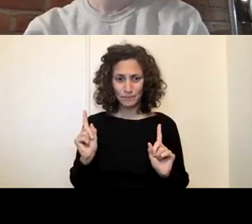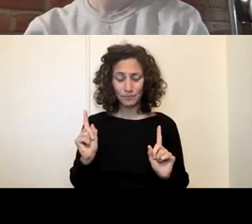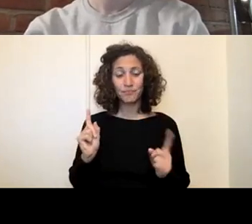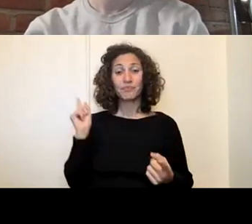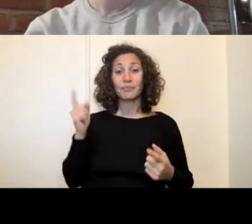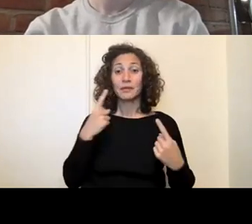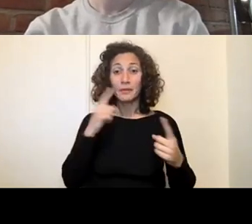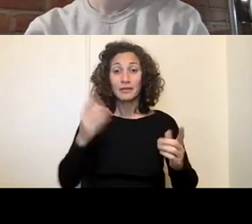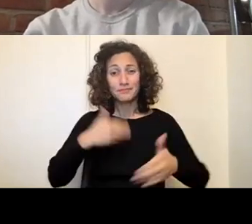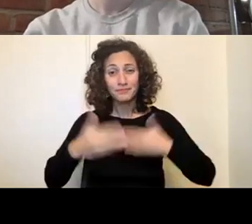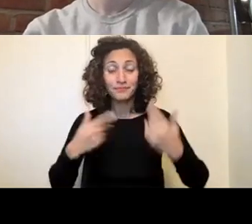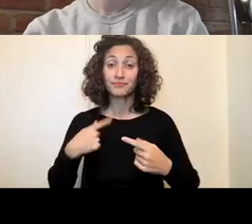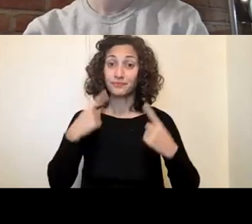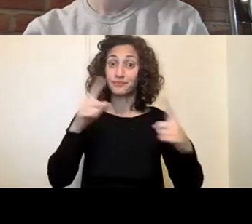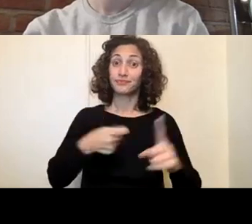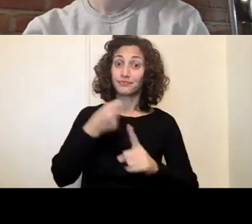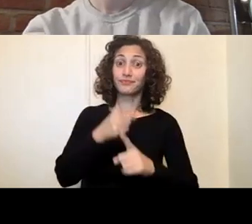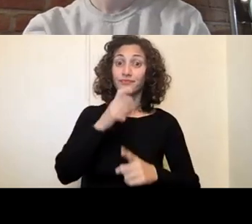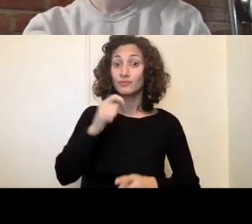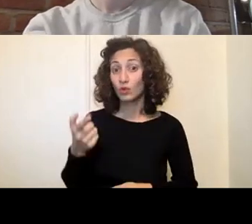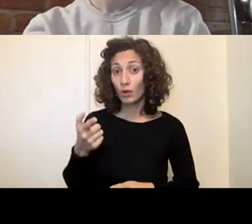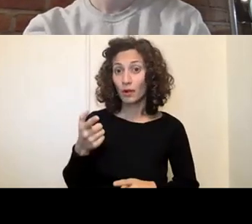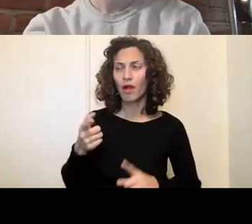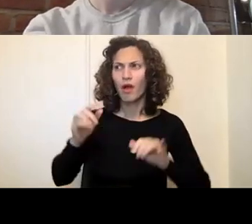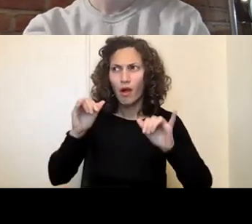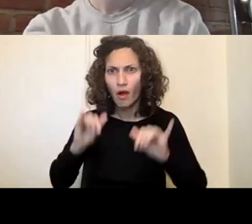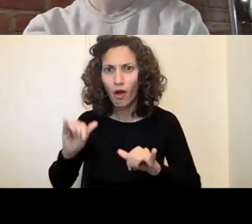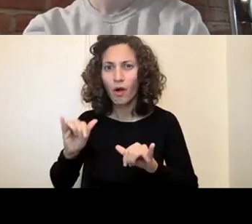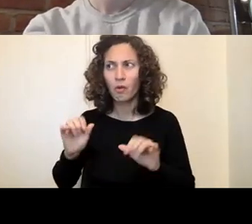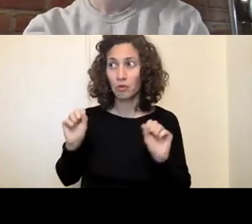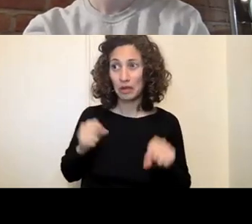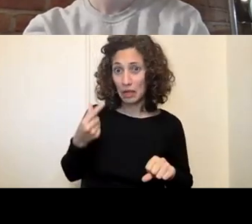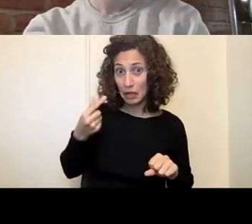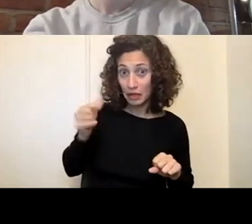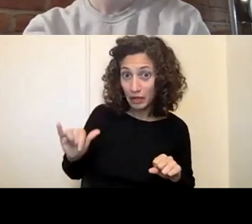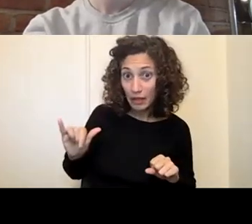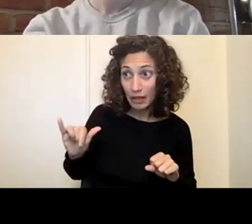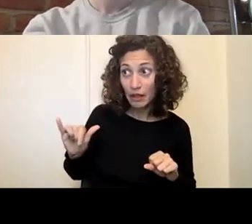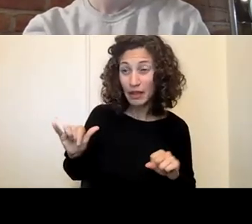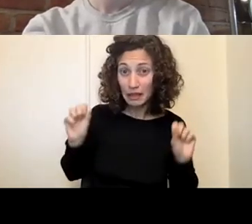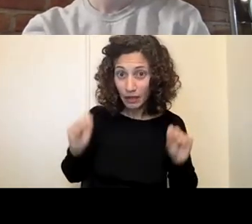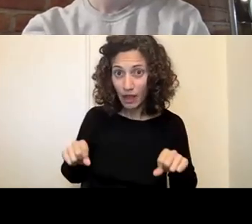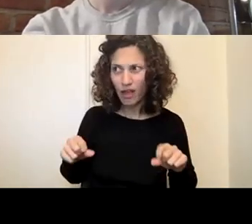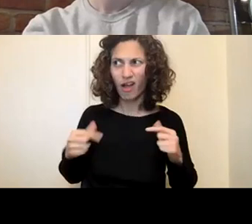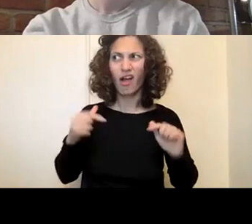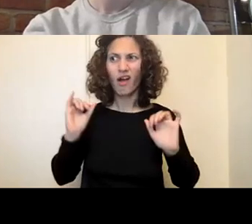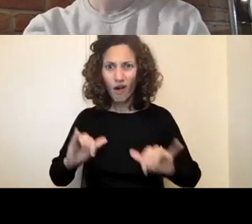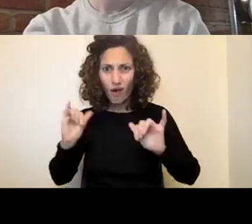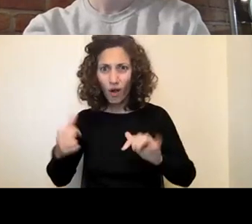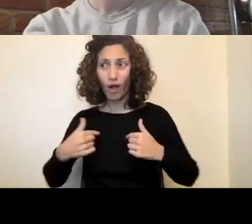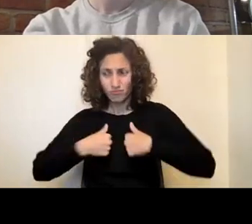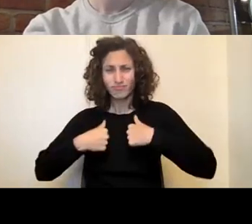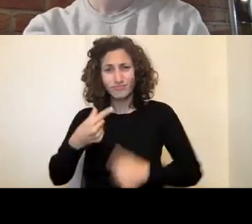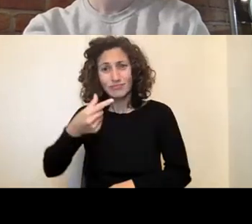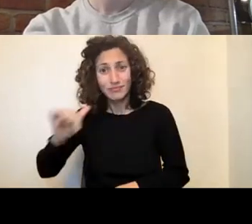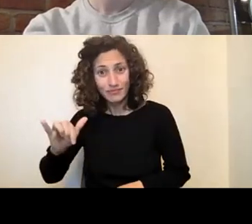I even really identified that being gay was an option, and that is something that I actually was. I also grew up in